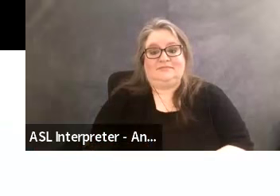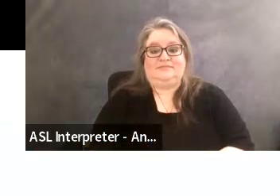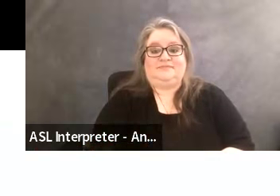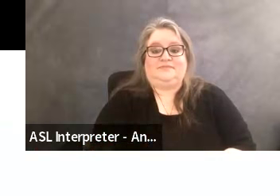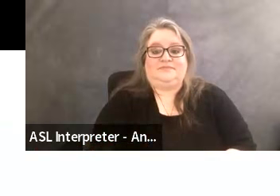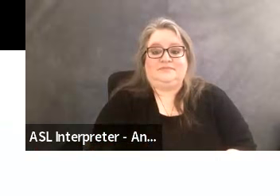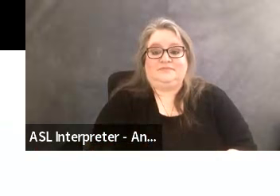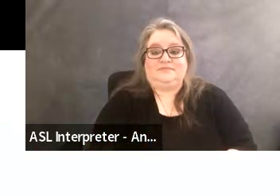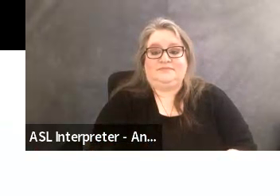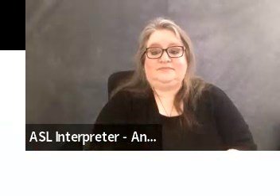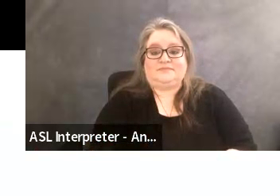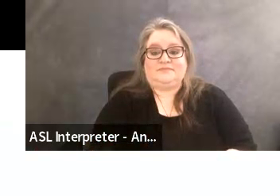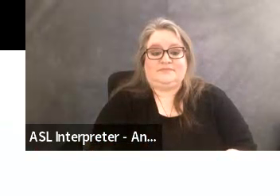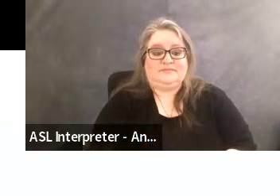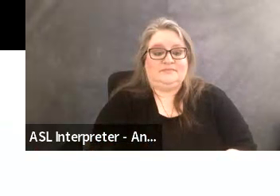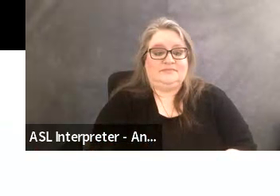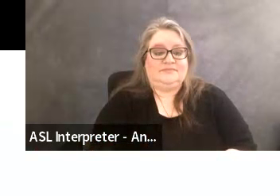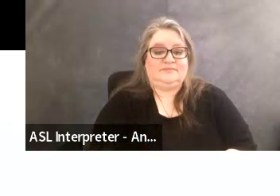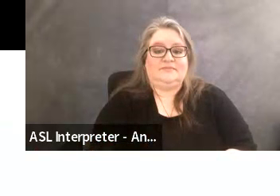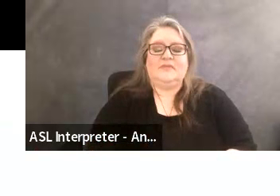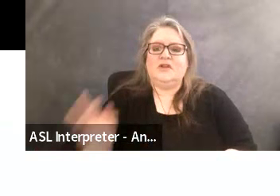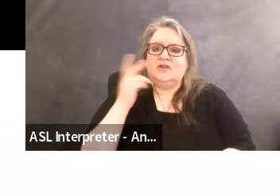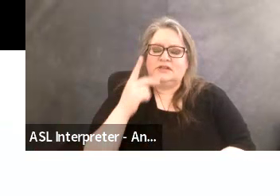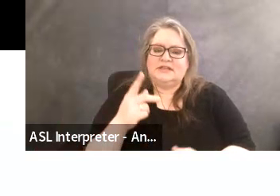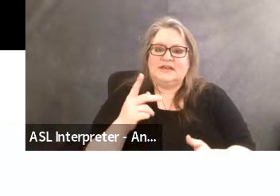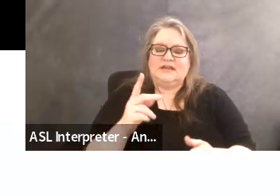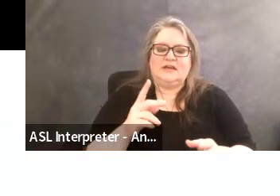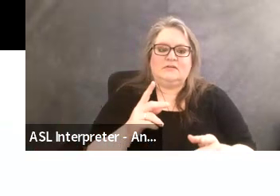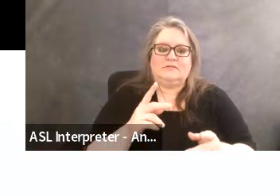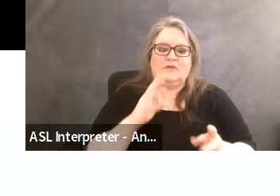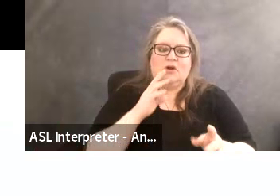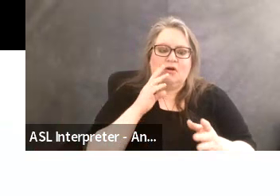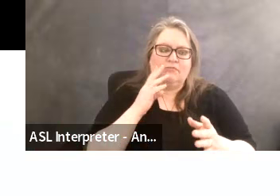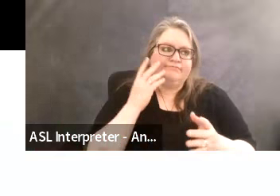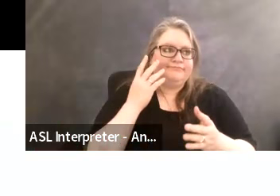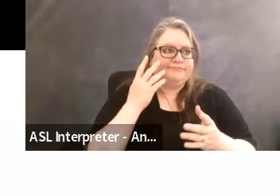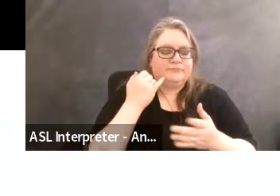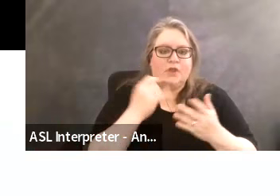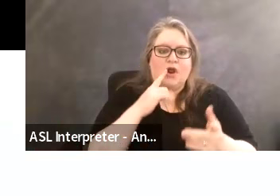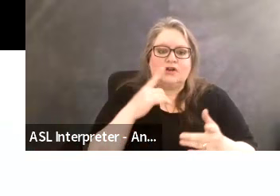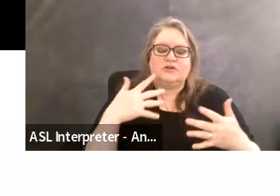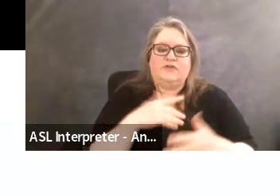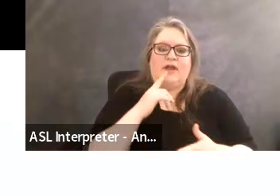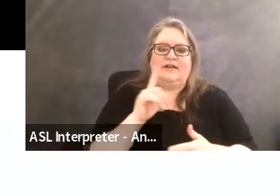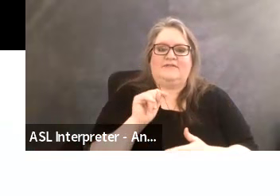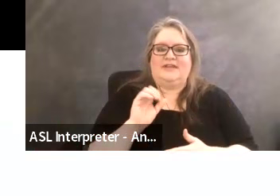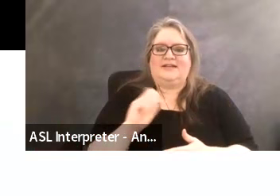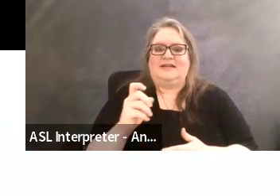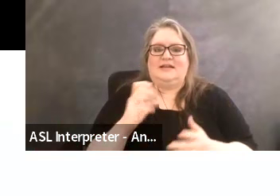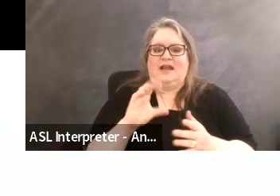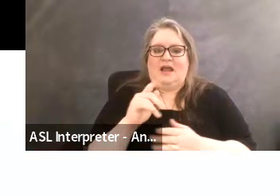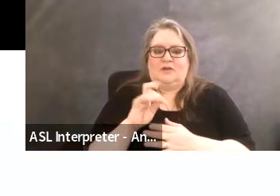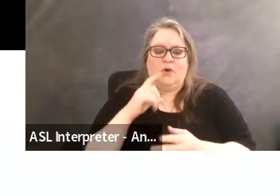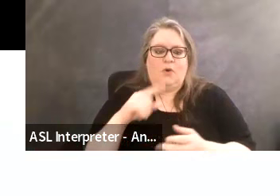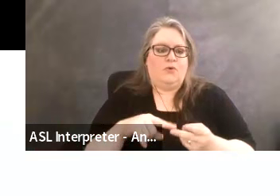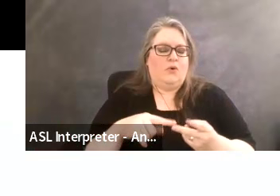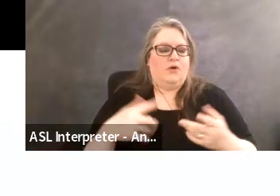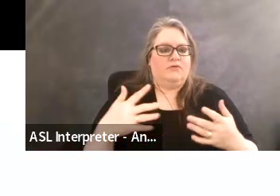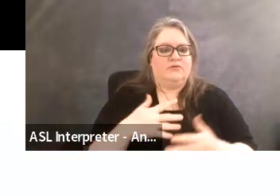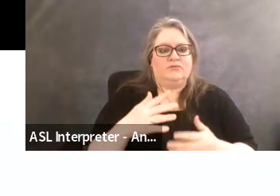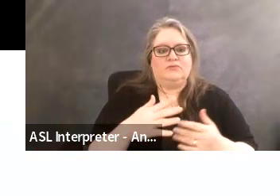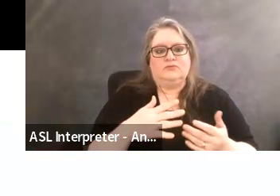arts are usually afraid of the tax code, of using every opportunity that they have, of using whatever financial tools that they might have